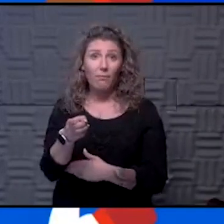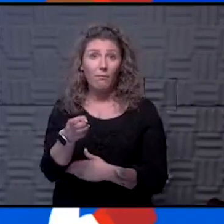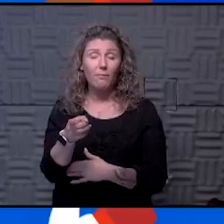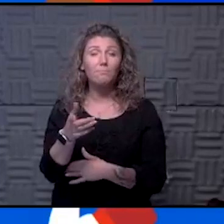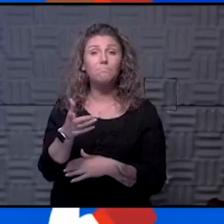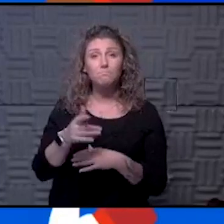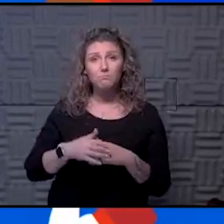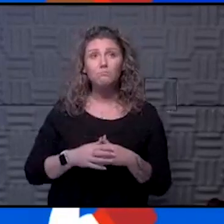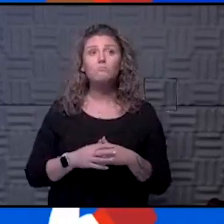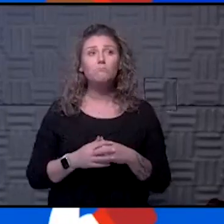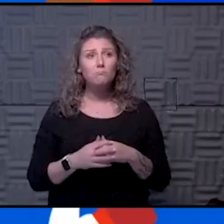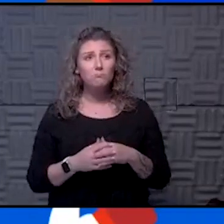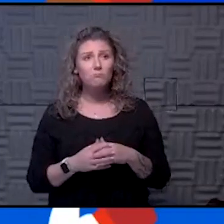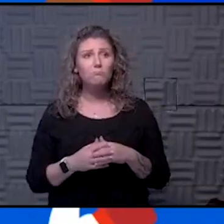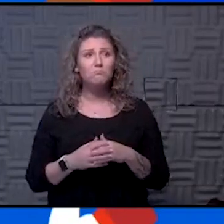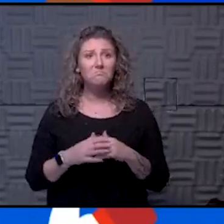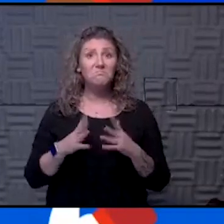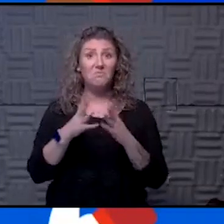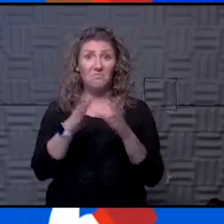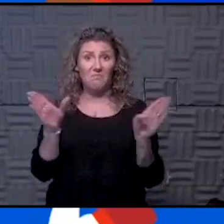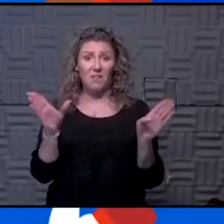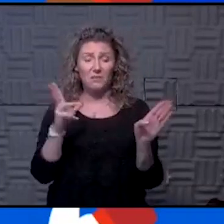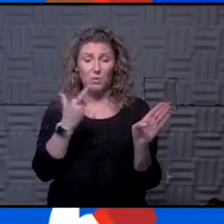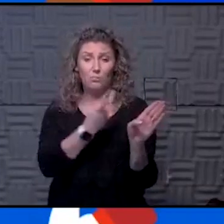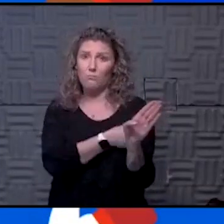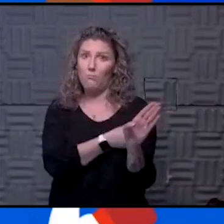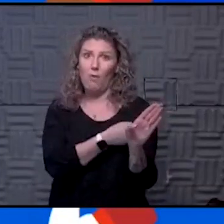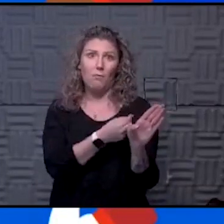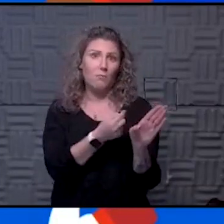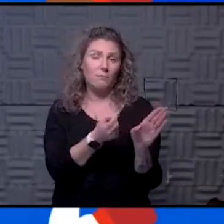as broadly as we possibly can.